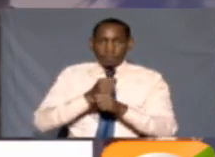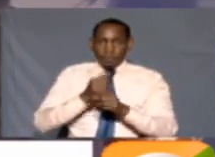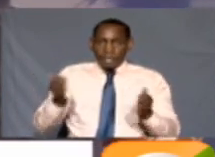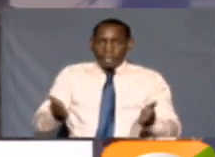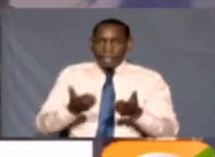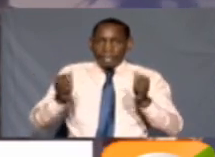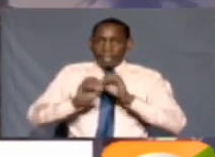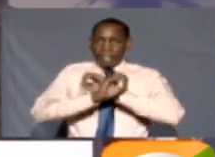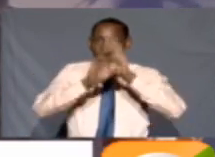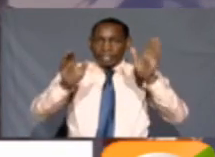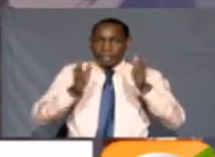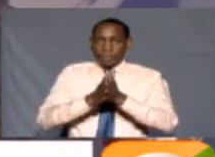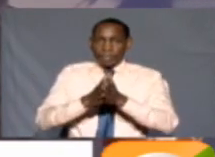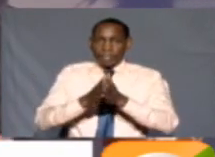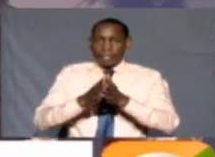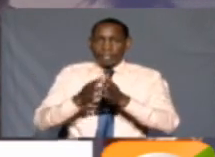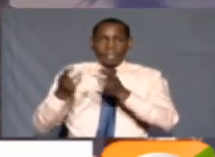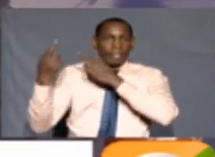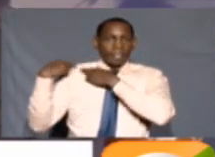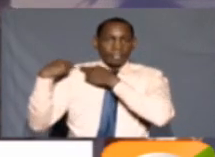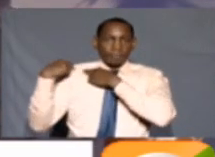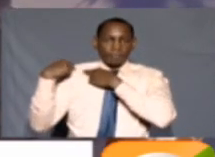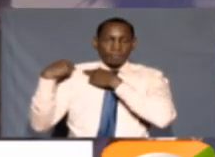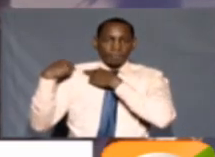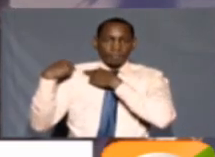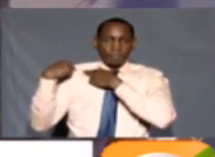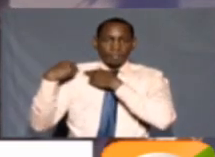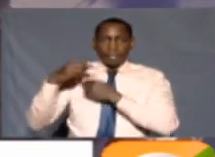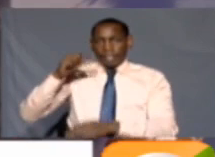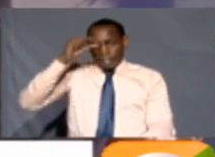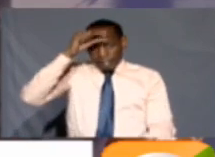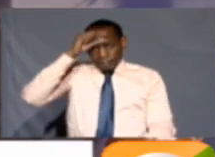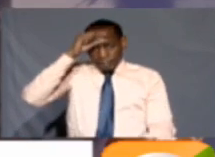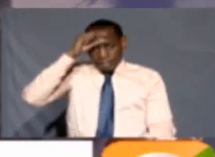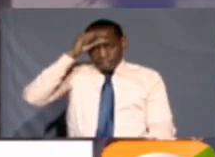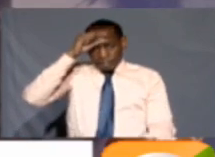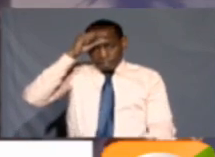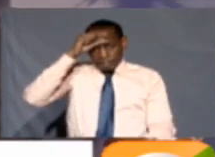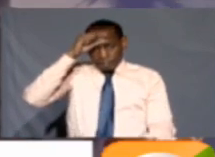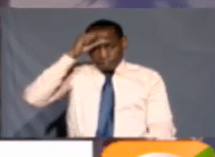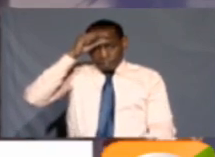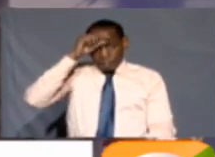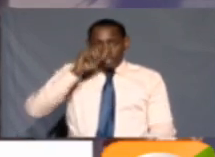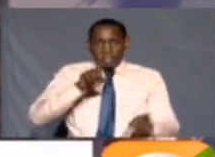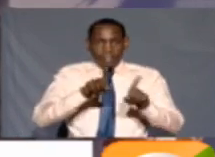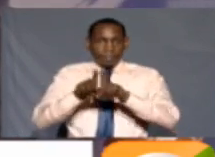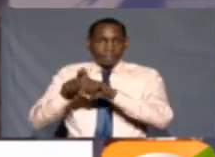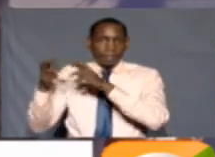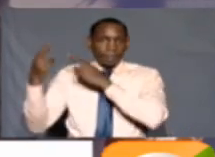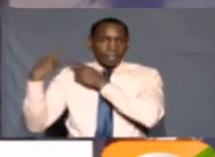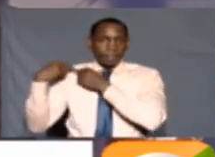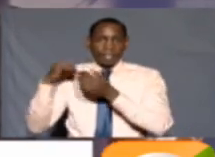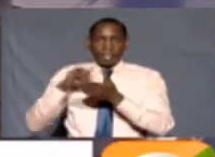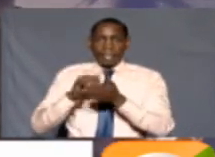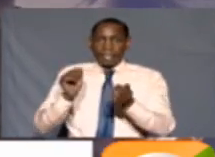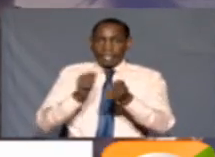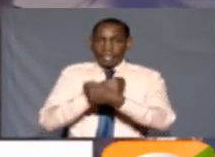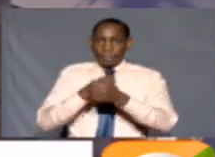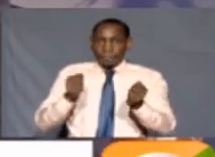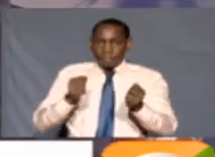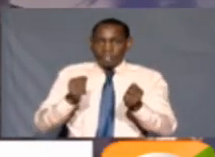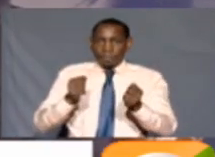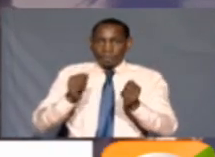transparency, accountability, openness in governance. That this is a shared responsibility that cannot be